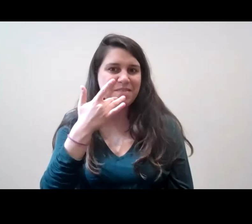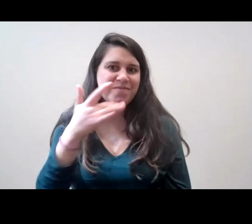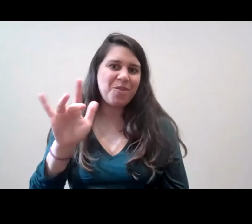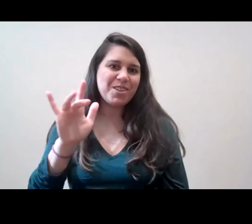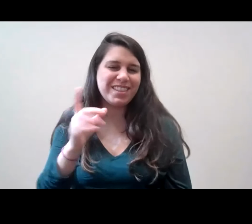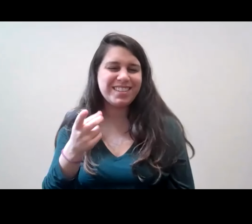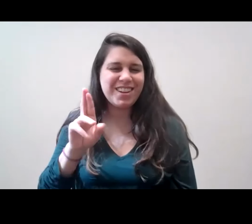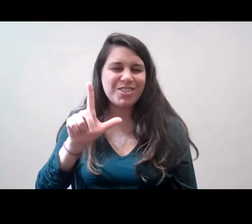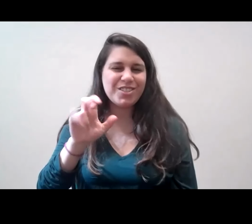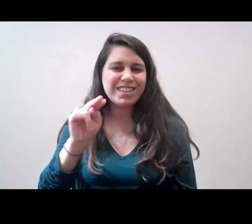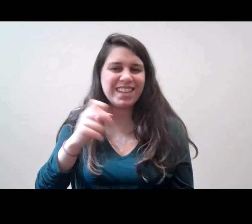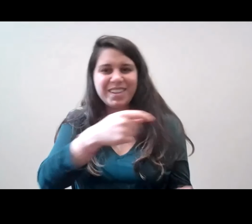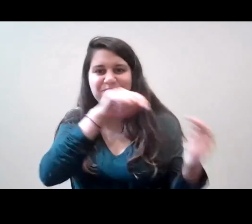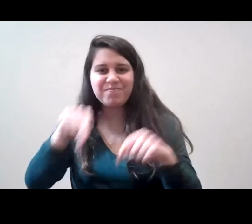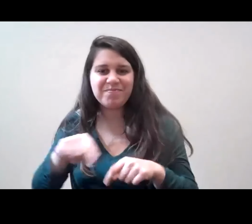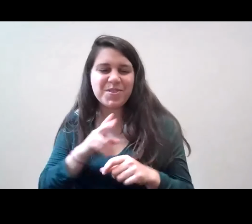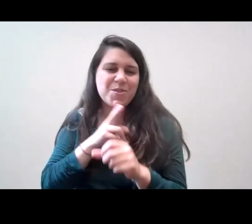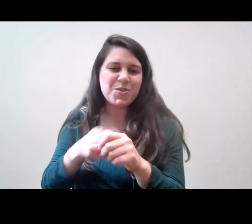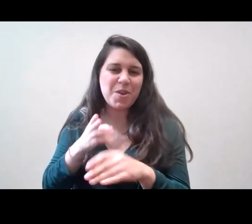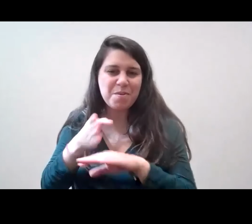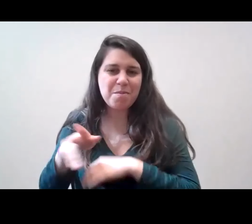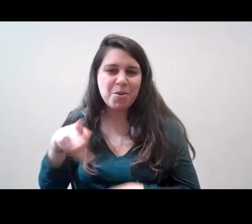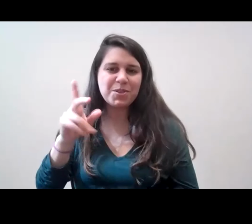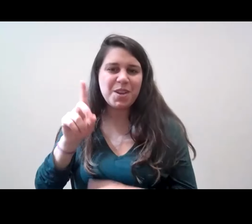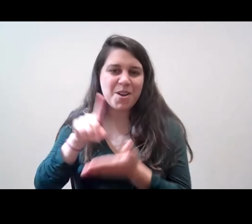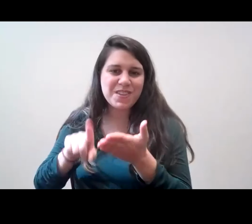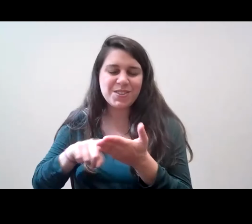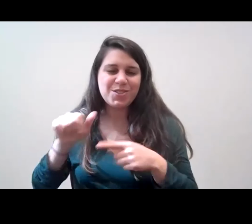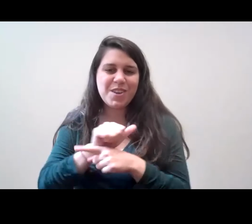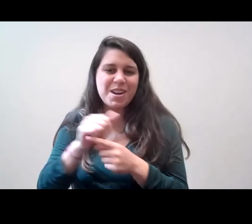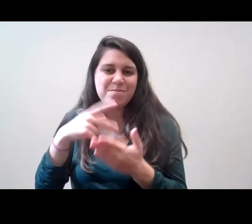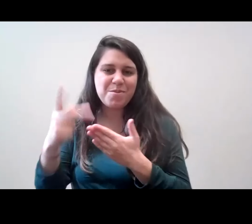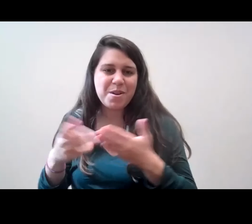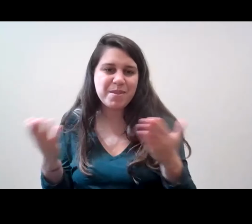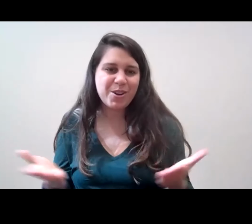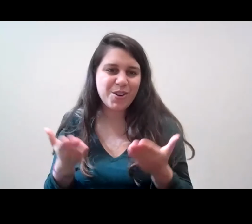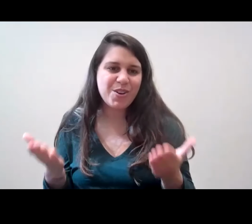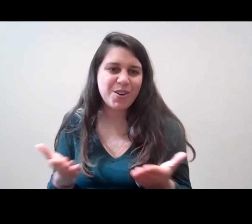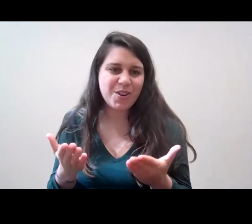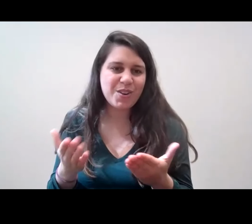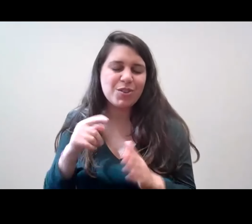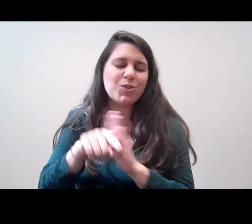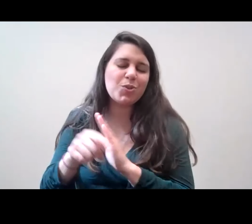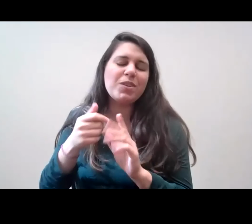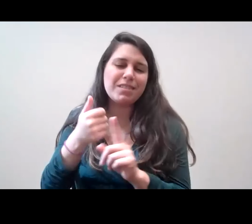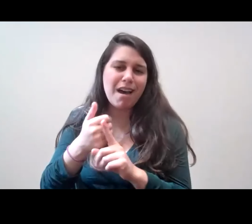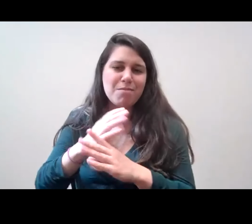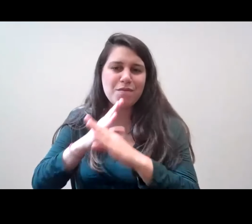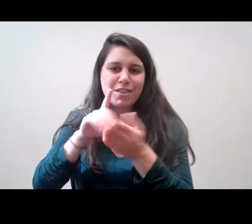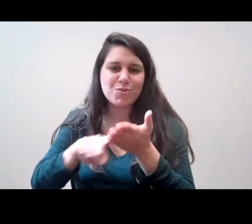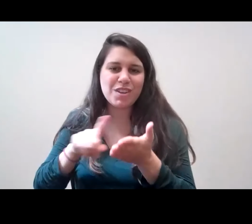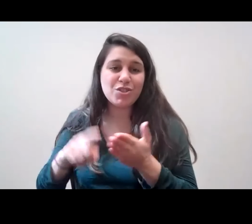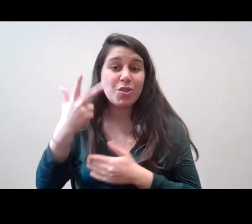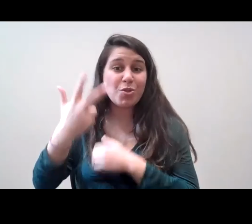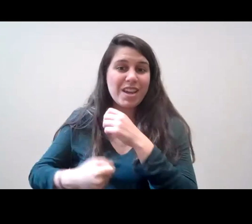Dr. Lezine join our postdoctoral research training program in suicide prevention research for 3 years